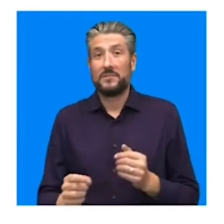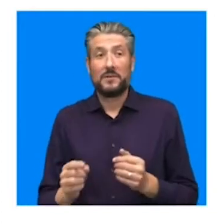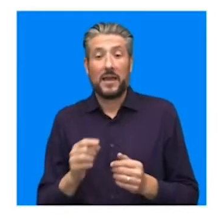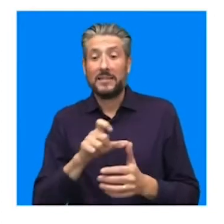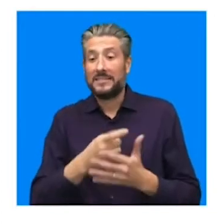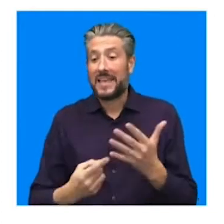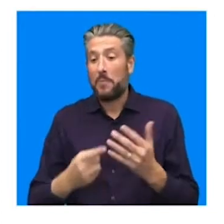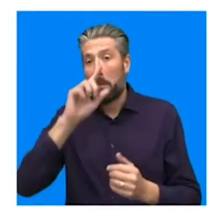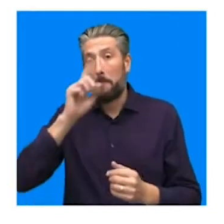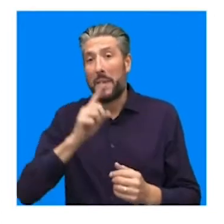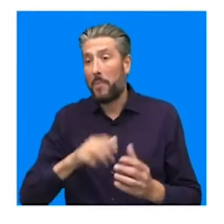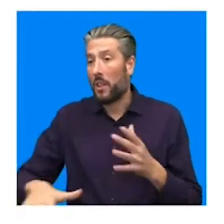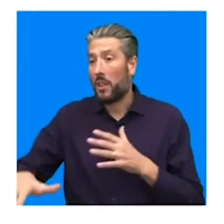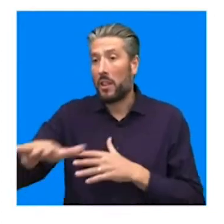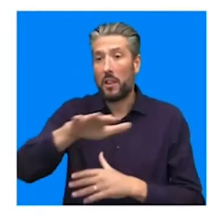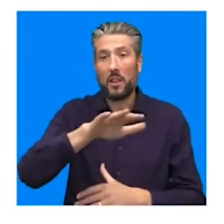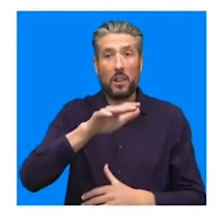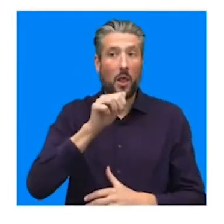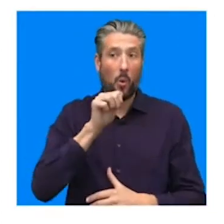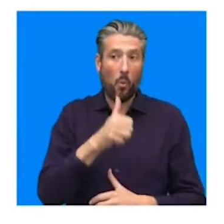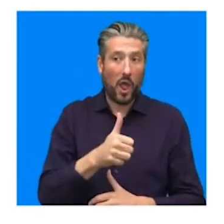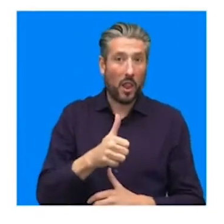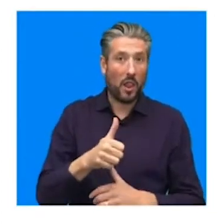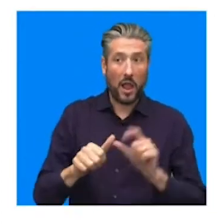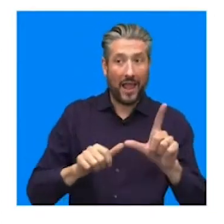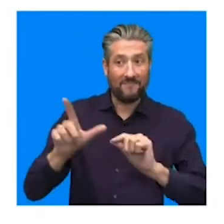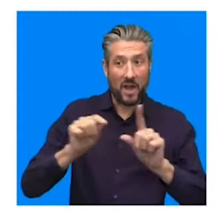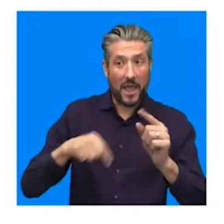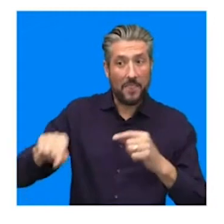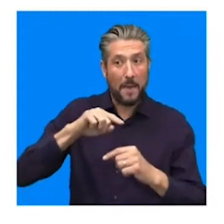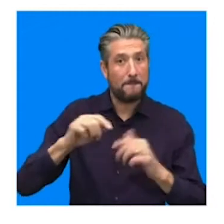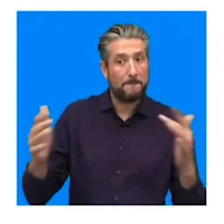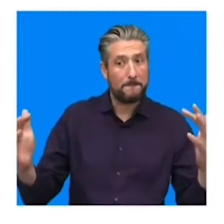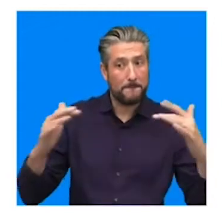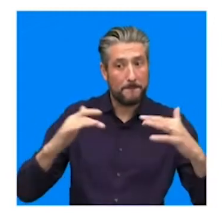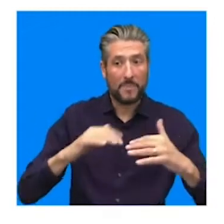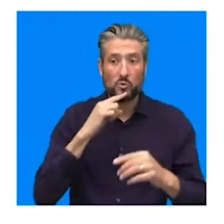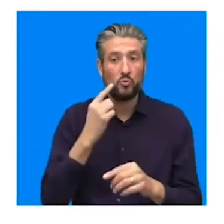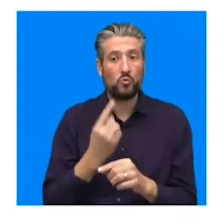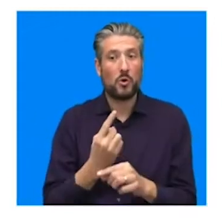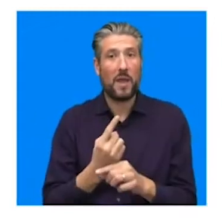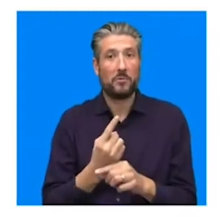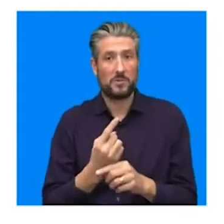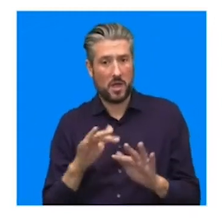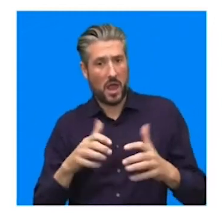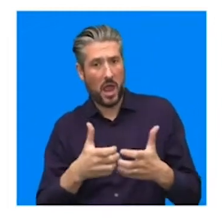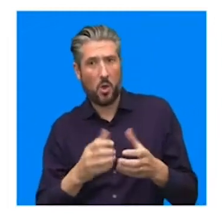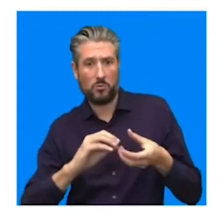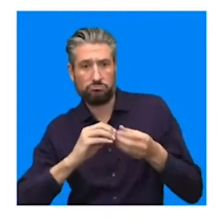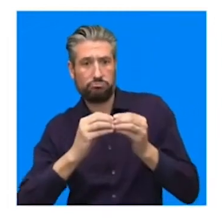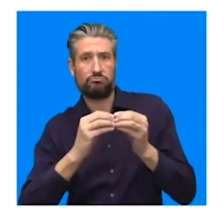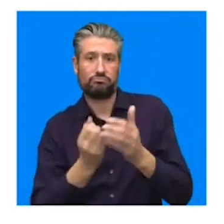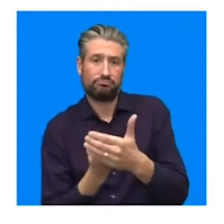be invited to the table to shape those conversations, to shape the digital dimensions of those